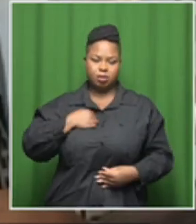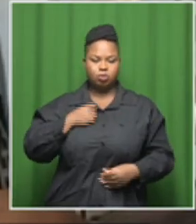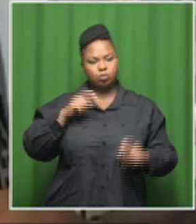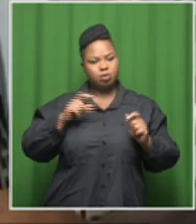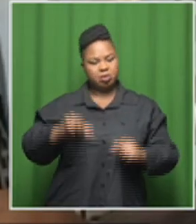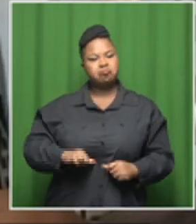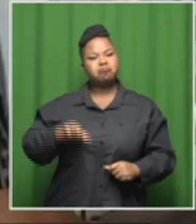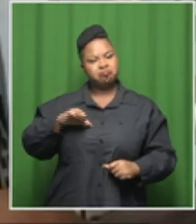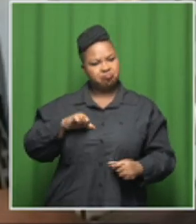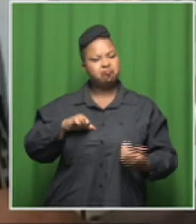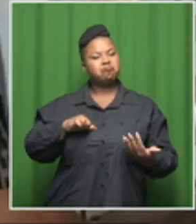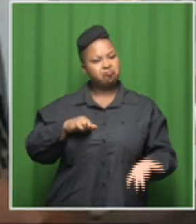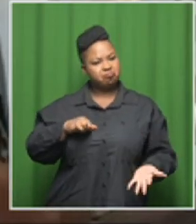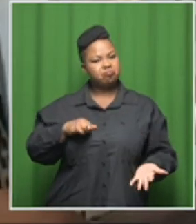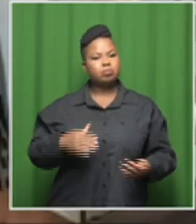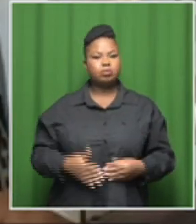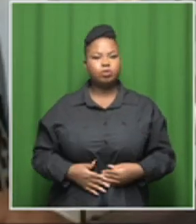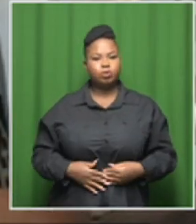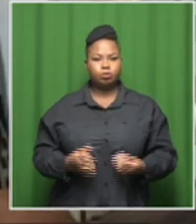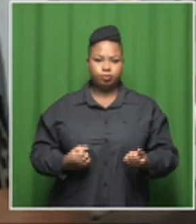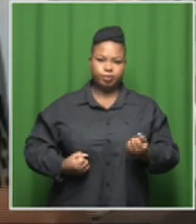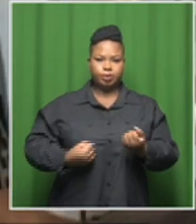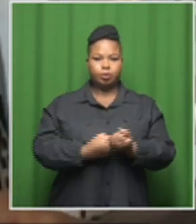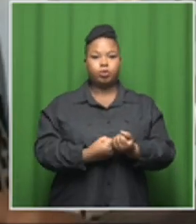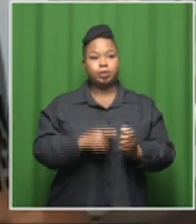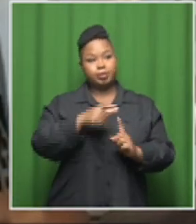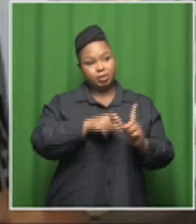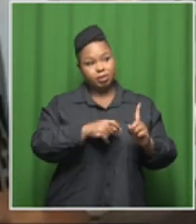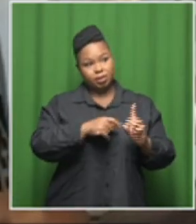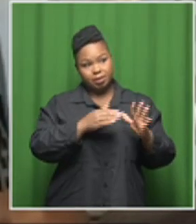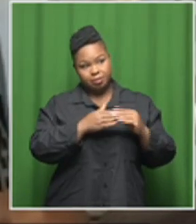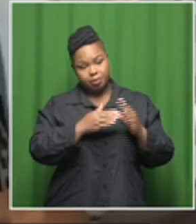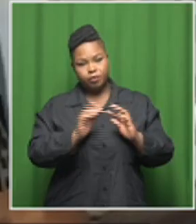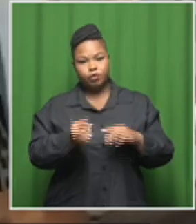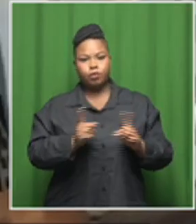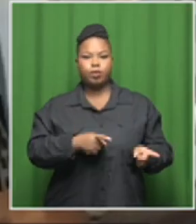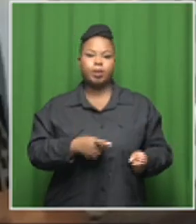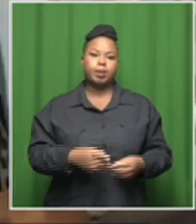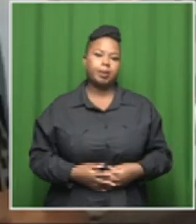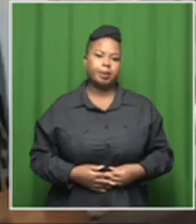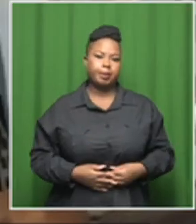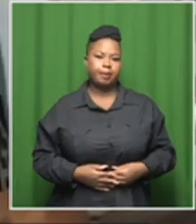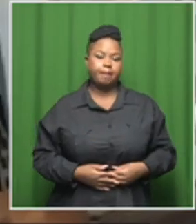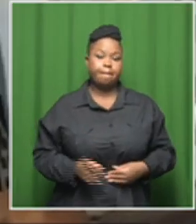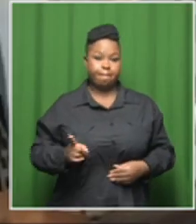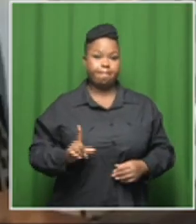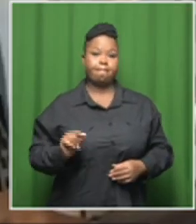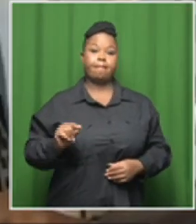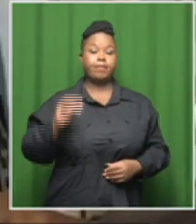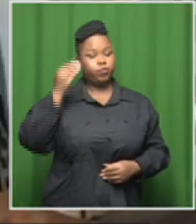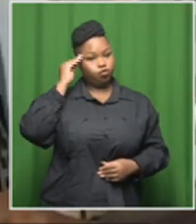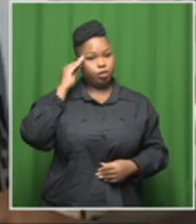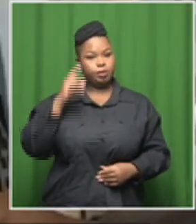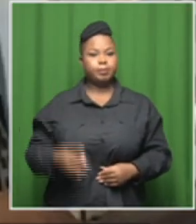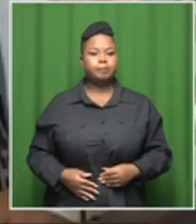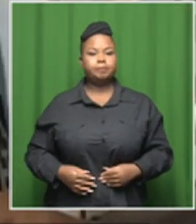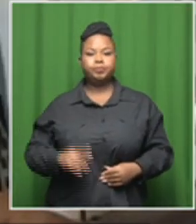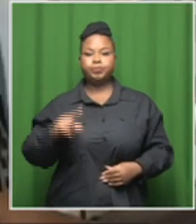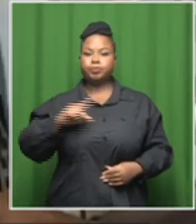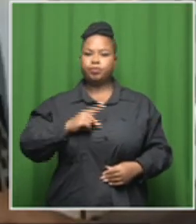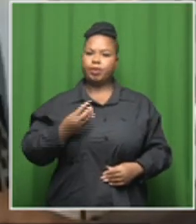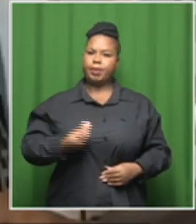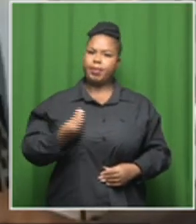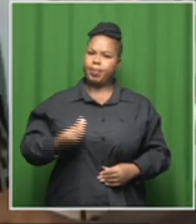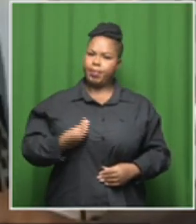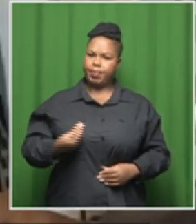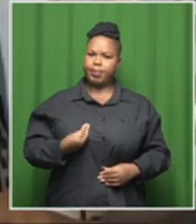pride in supporting someone who is a member of a Stokvel. And this is very interesting that even the younger